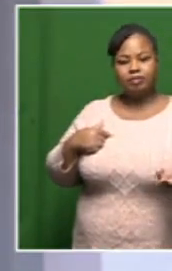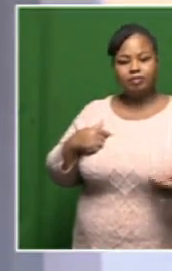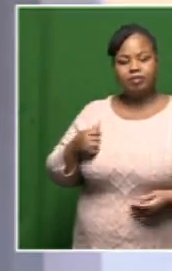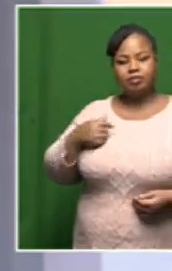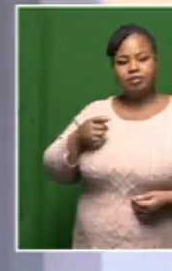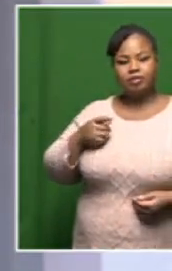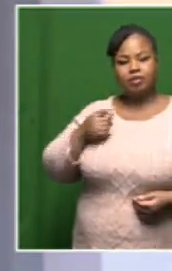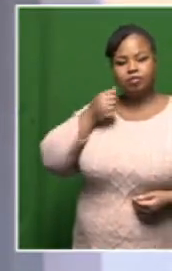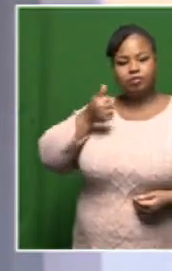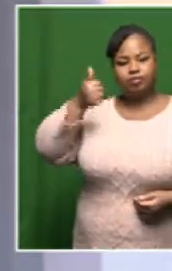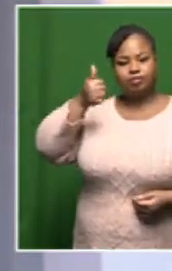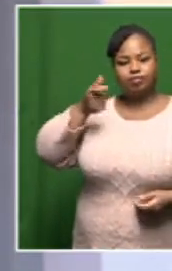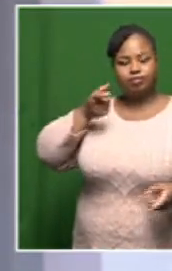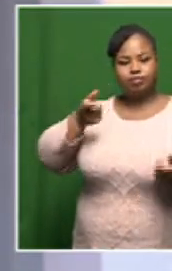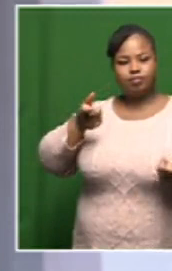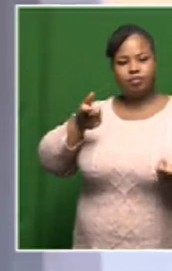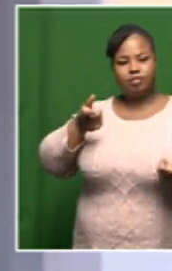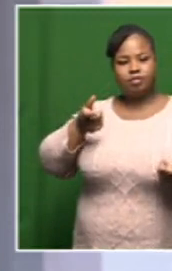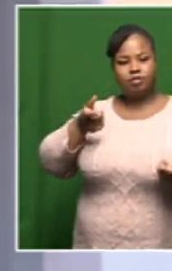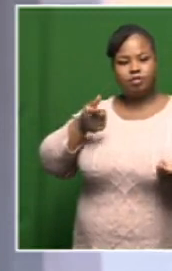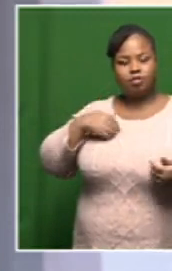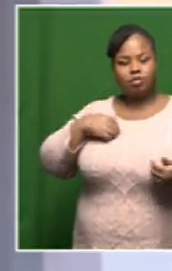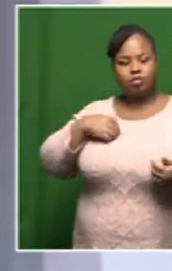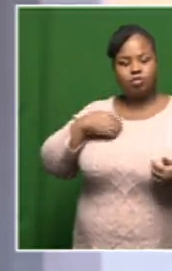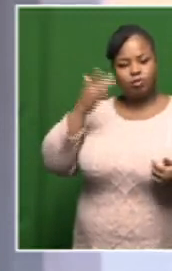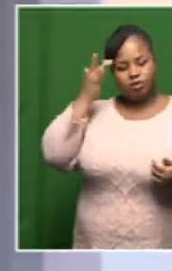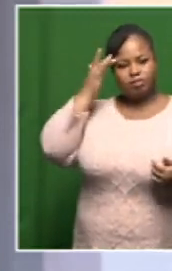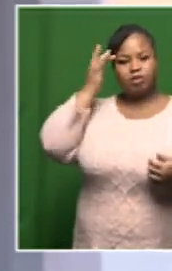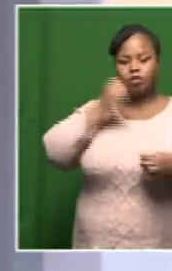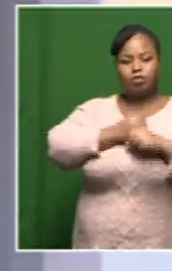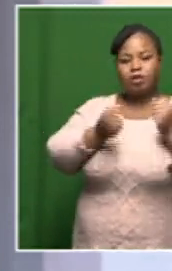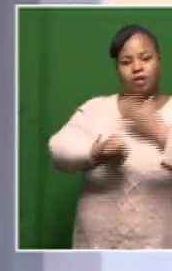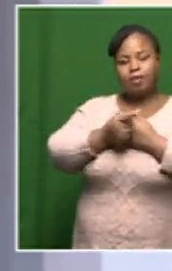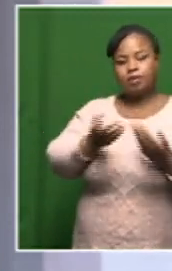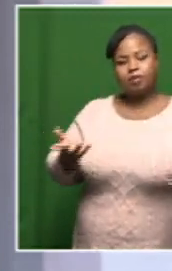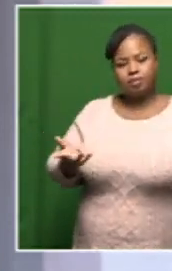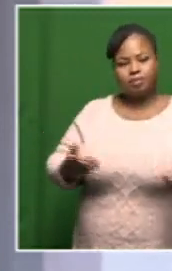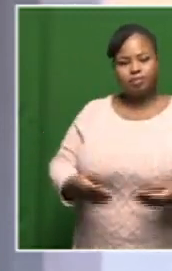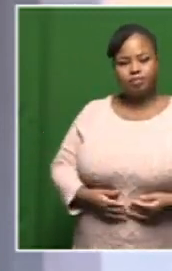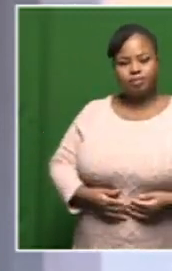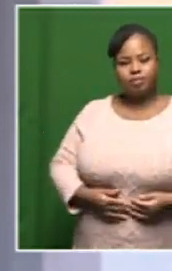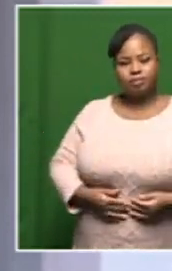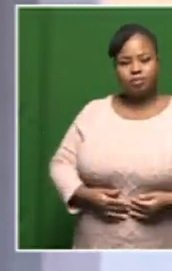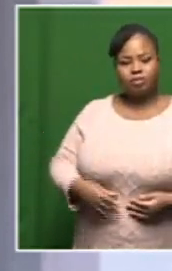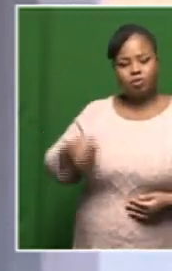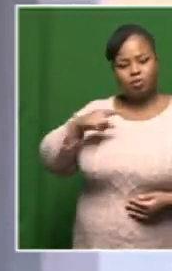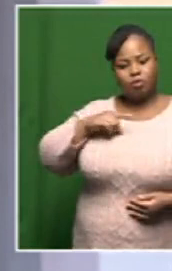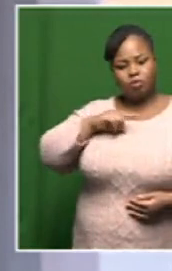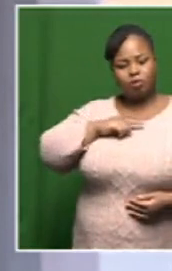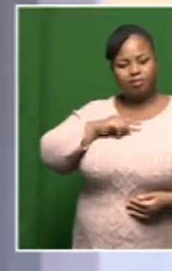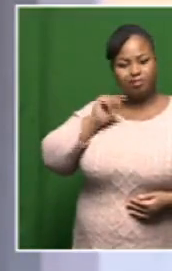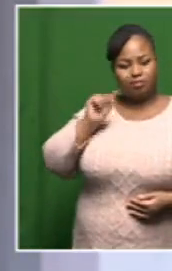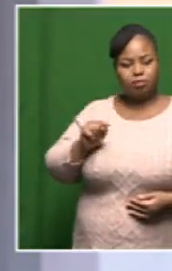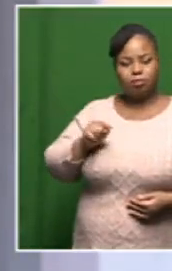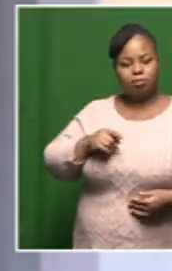patriotic and also conscientized, this wouldn't have happened. Yeah. That it kept me, you